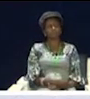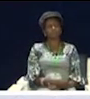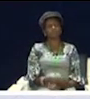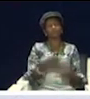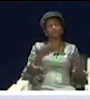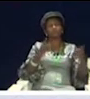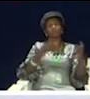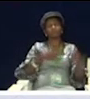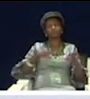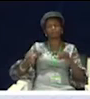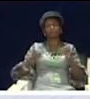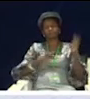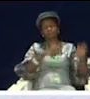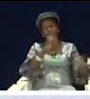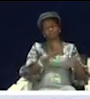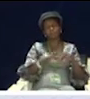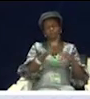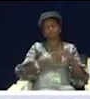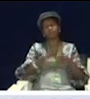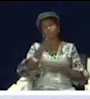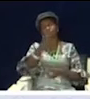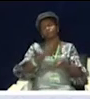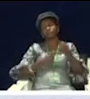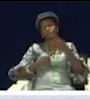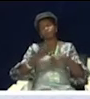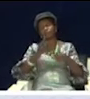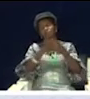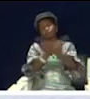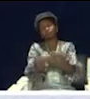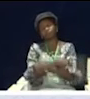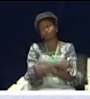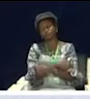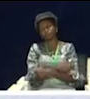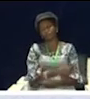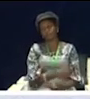Let my set time come today.